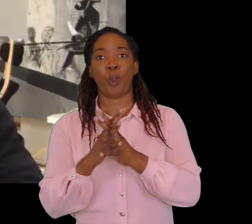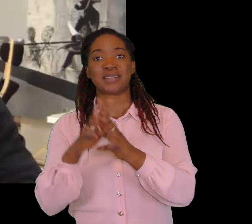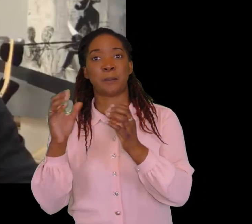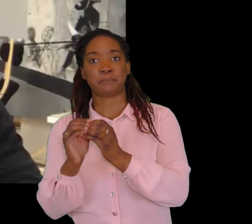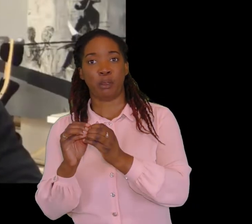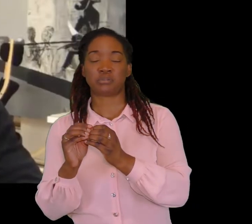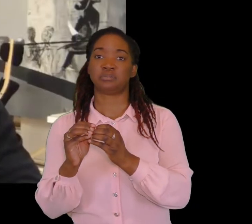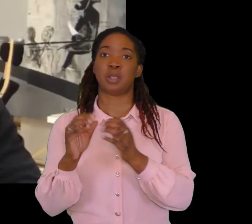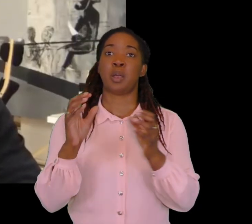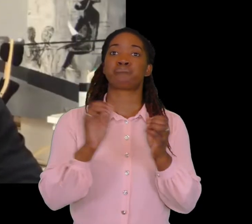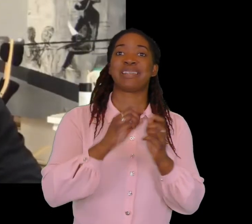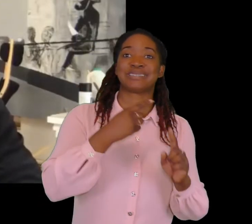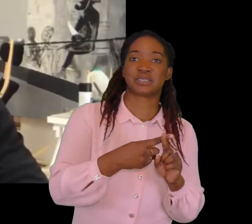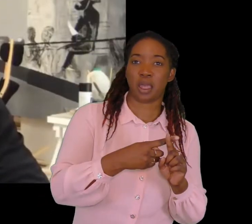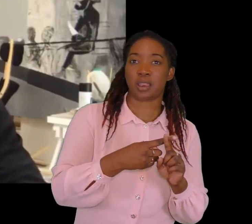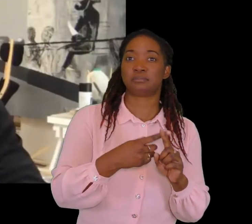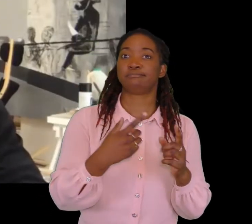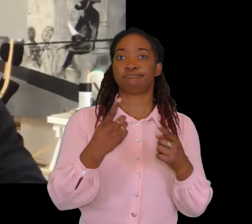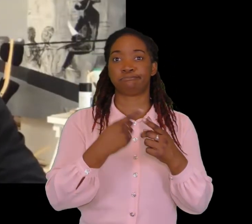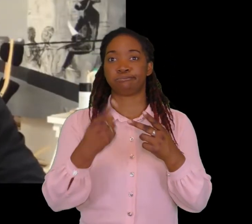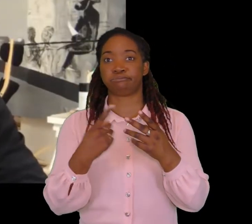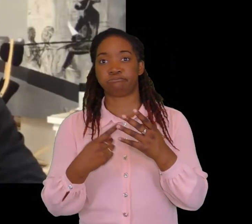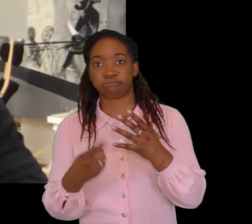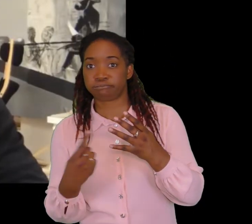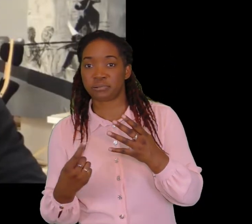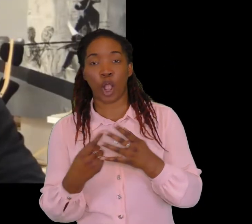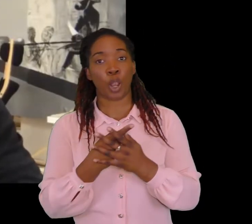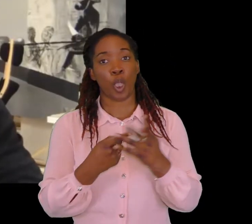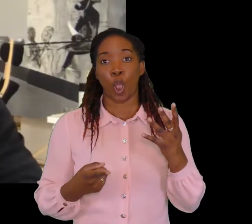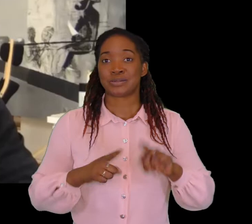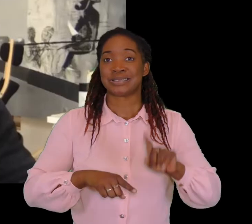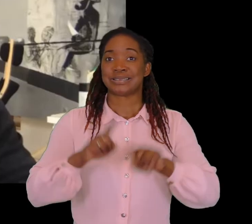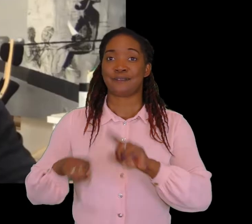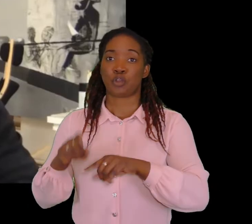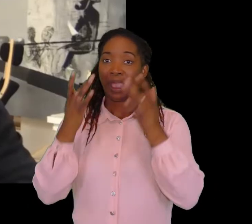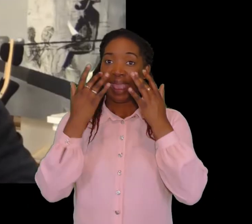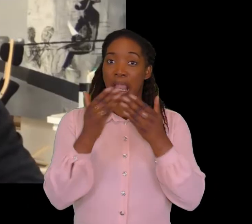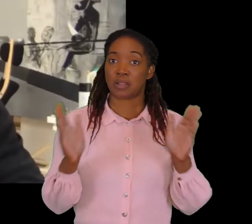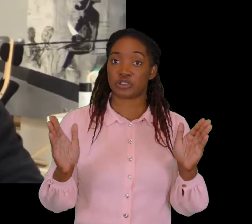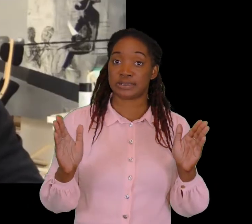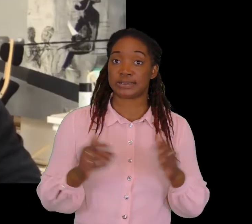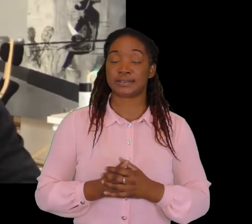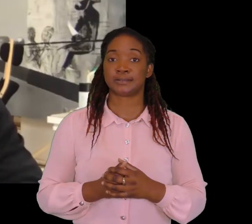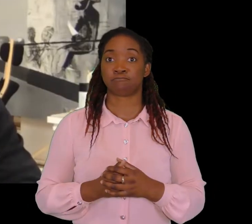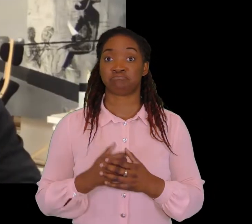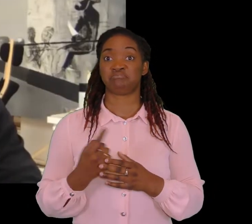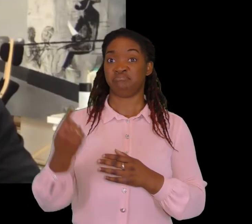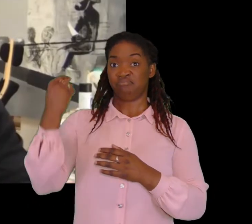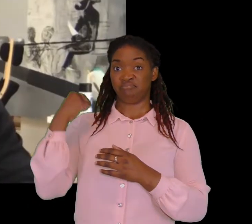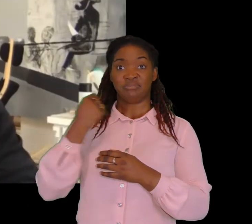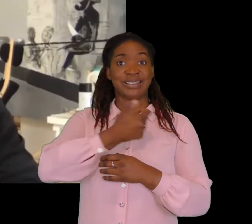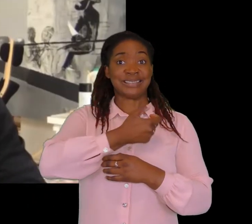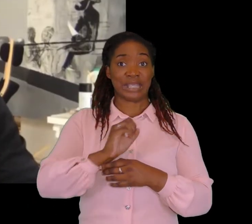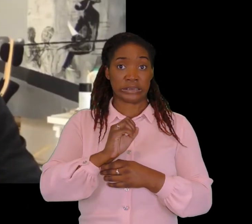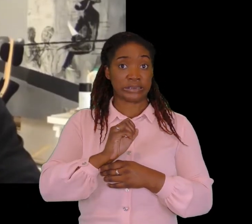Gallery, Brixton Art Gallery, 198 Gallery, Bonagri Gallery at the Commonwealth Institute, to name a few. So in the 60s, those